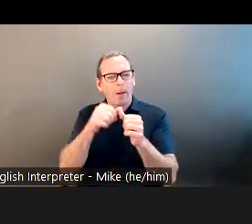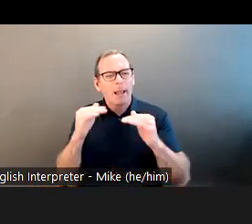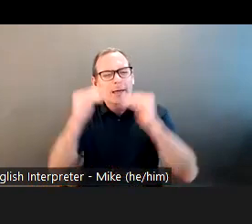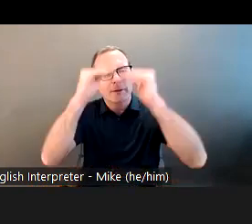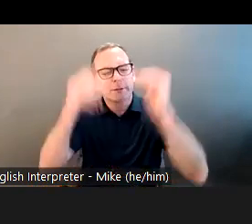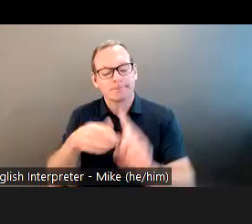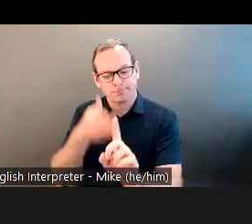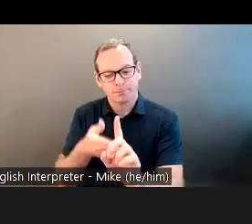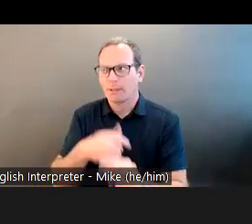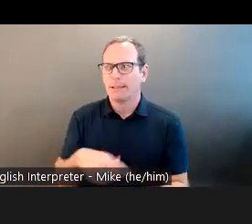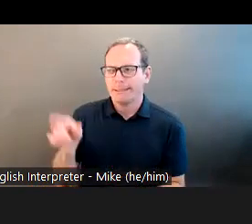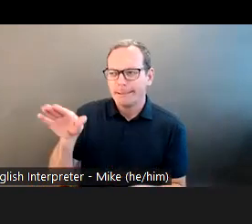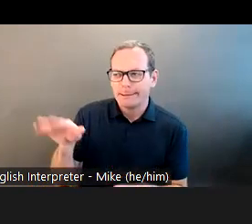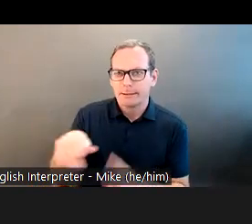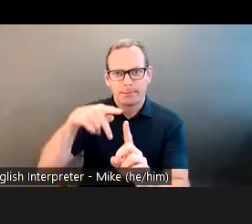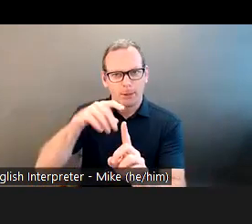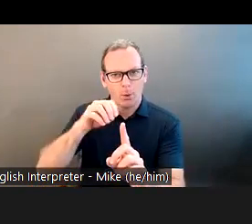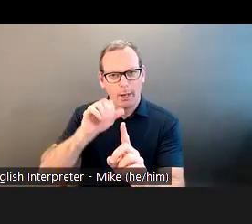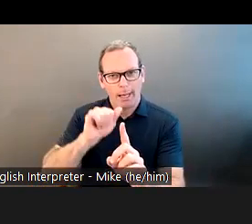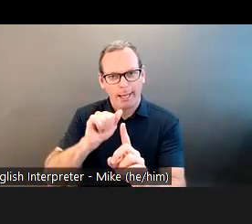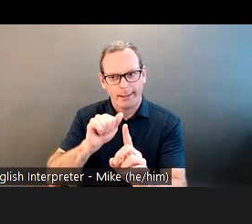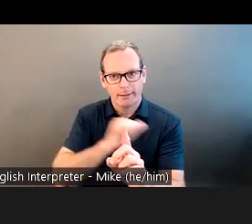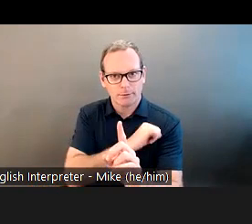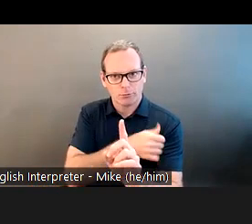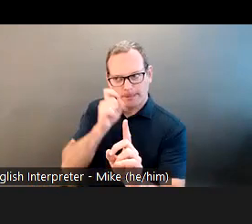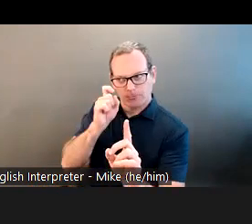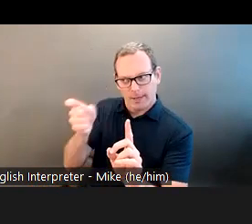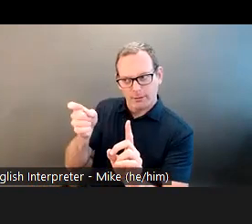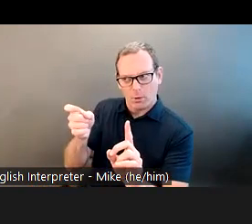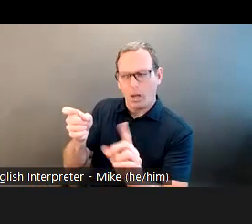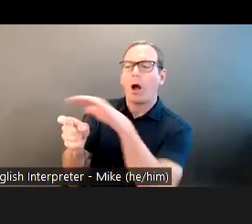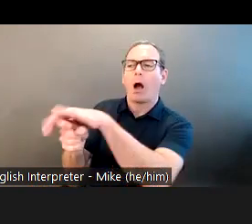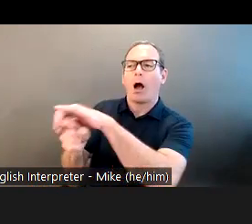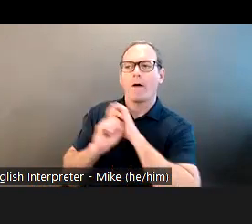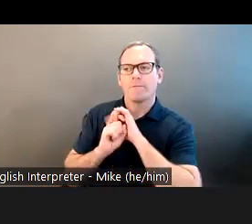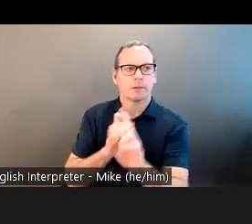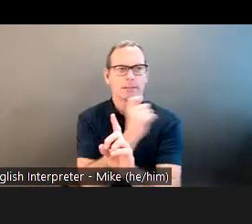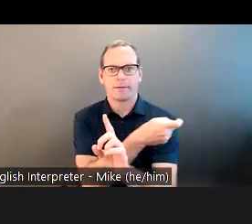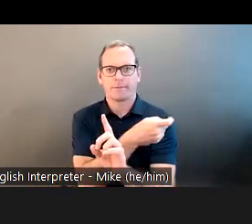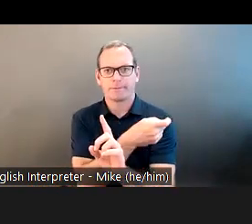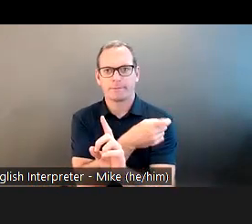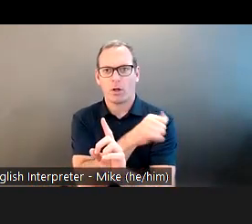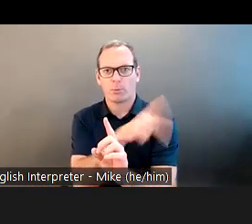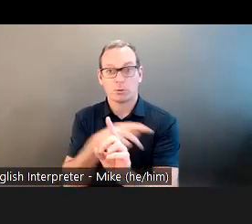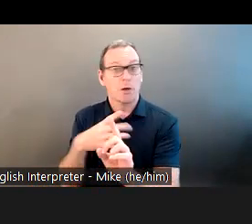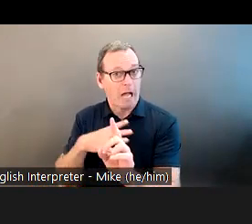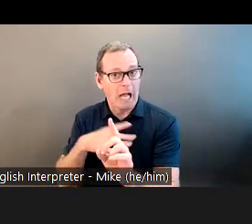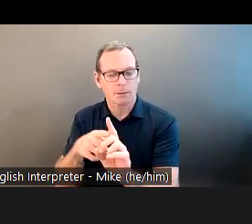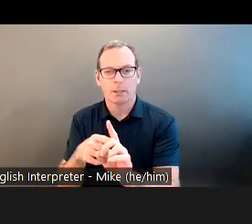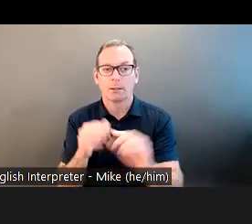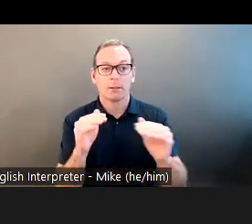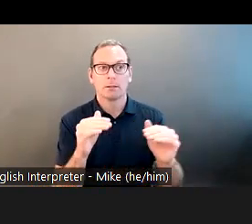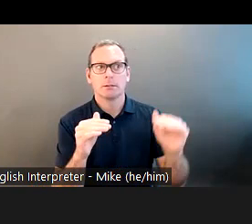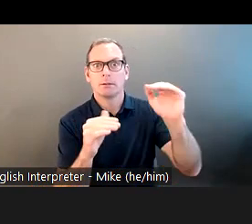the test for power of attorney kind of requires this much. The test to actually manage their money requires this much more. So